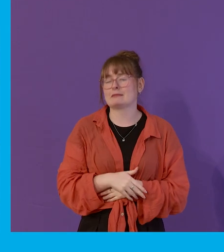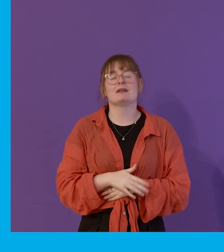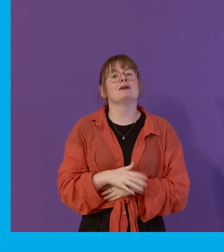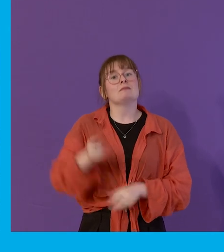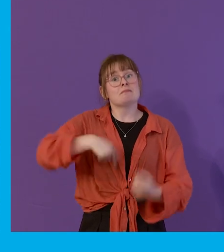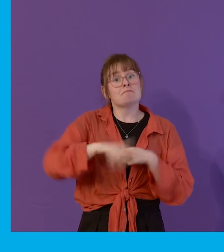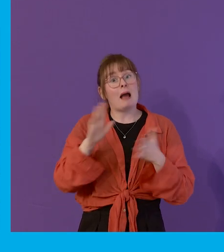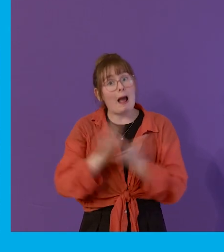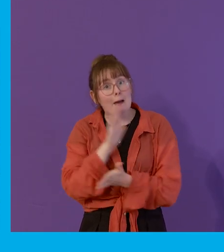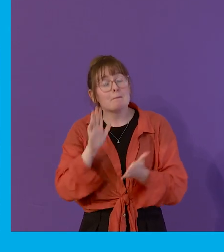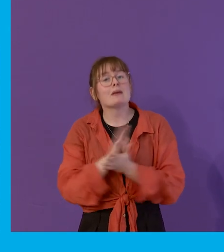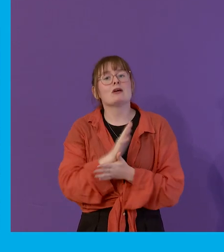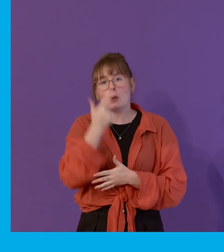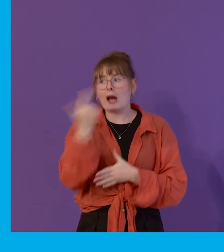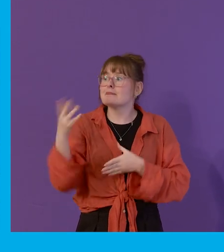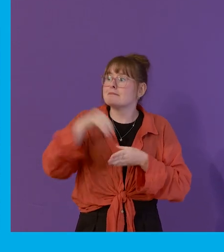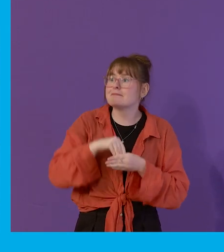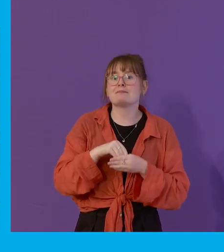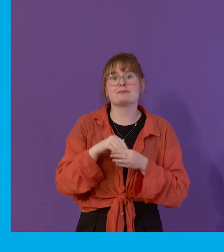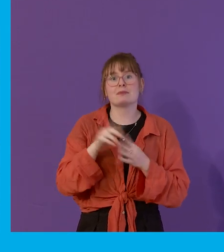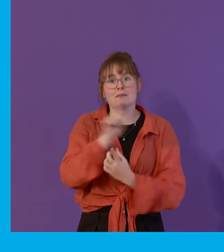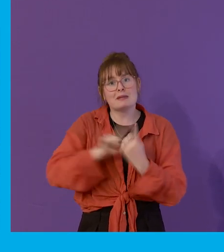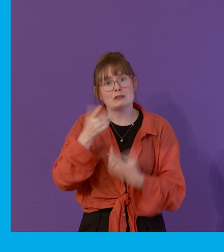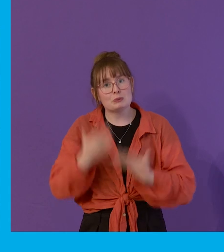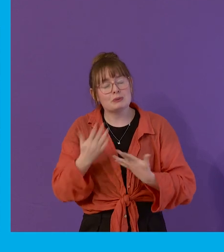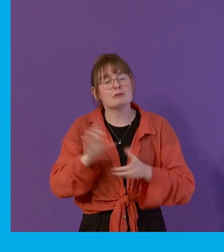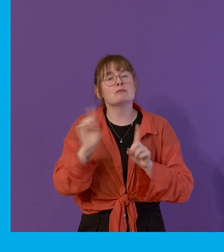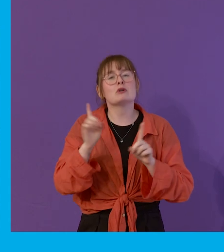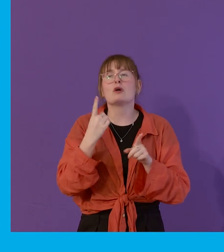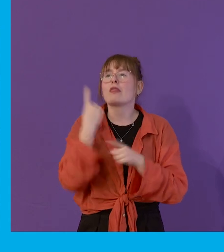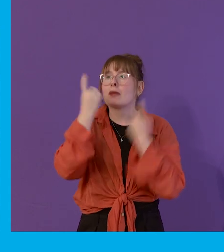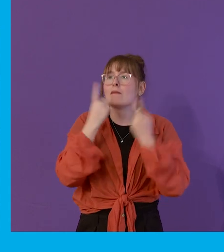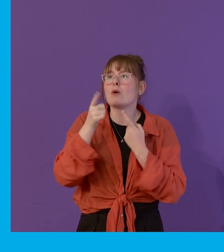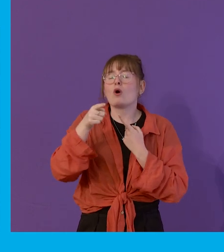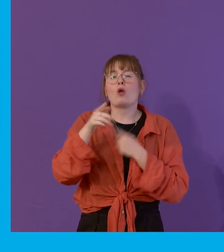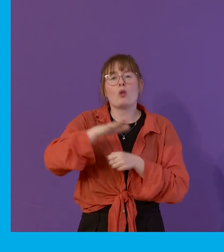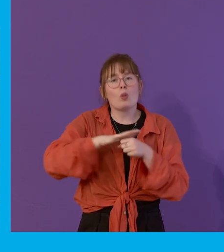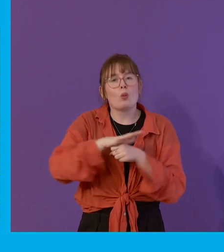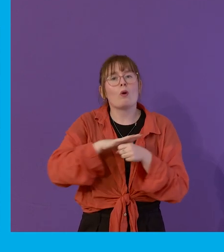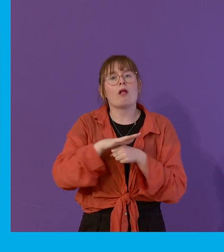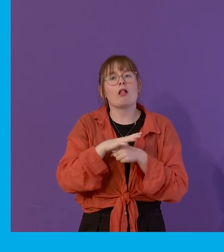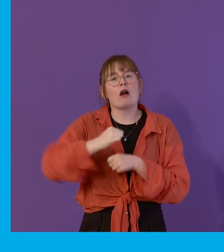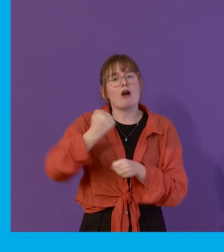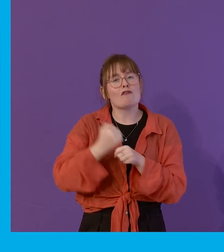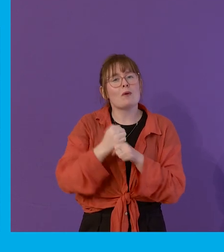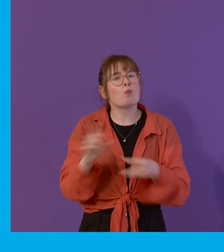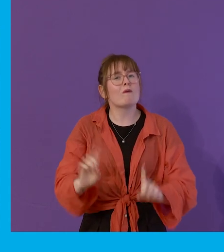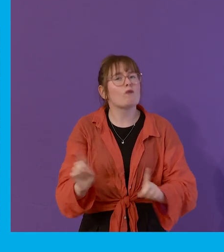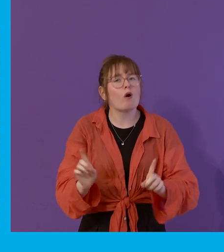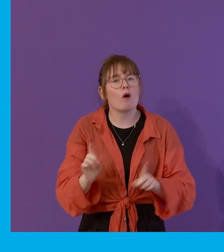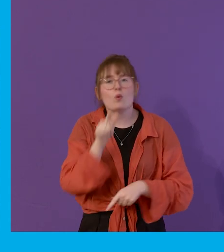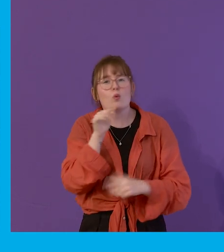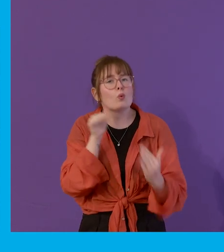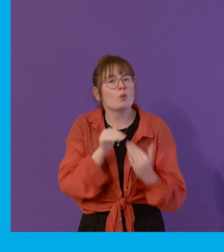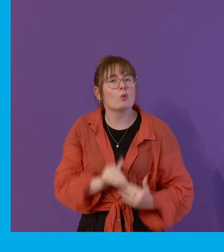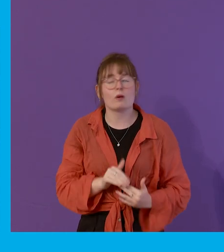delighted that you can join us today to participate in What is Local Government For? And it's fantastic to see so many people that